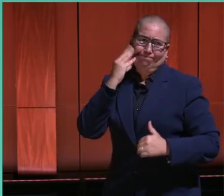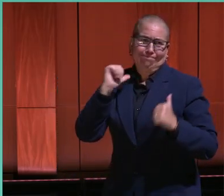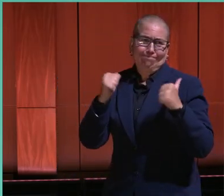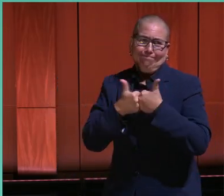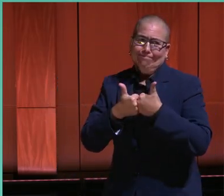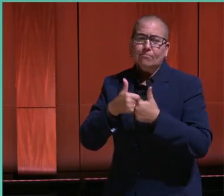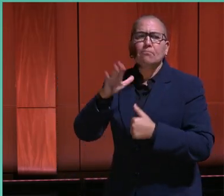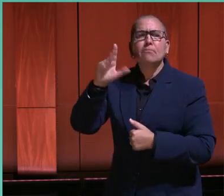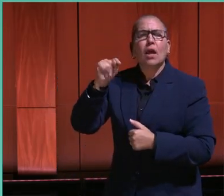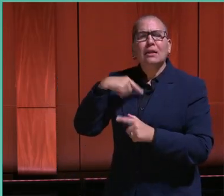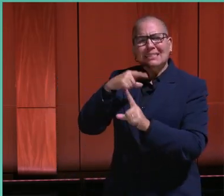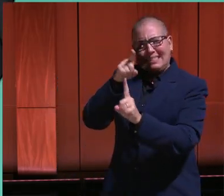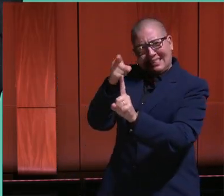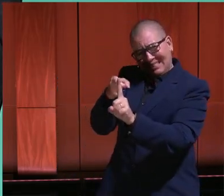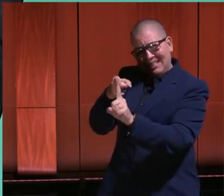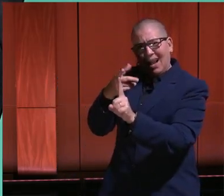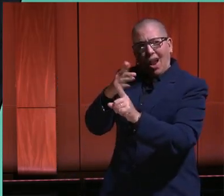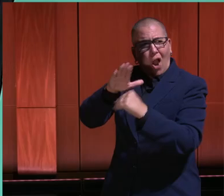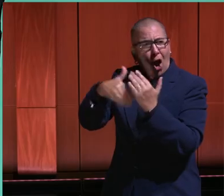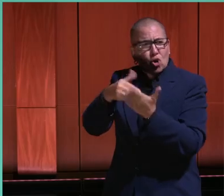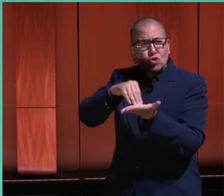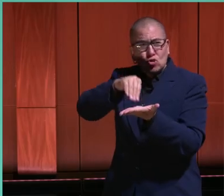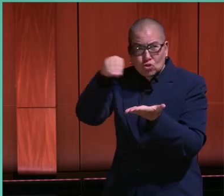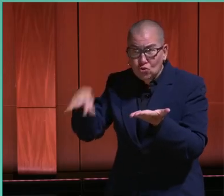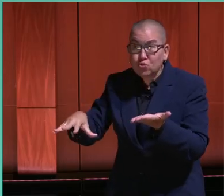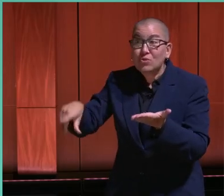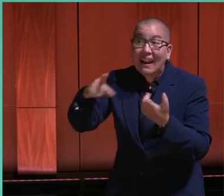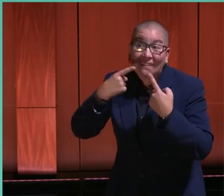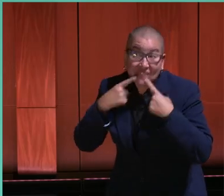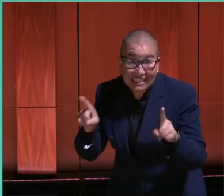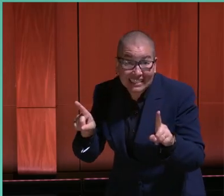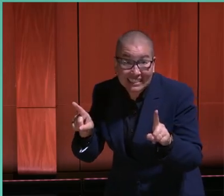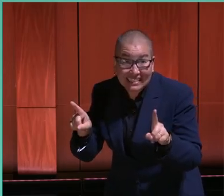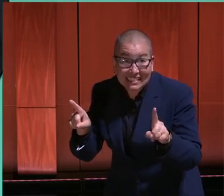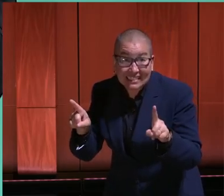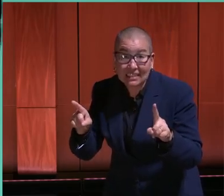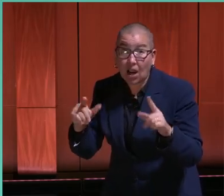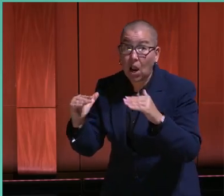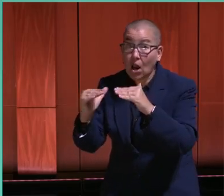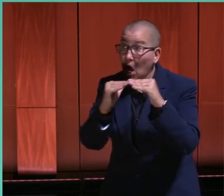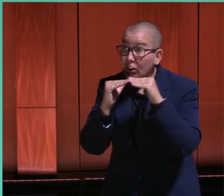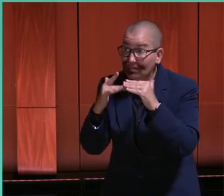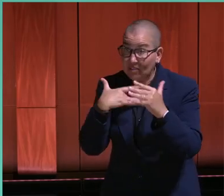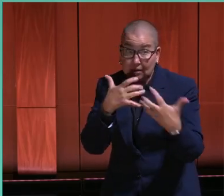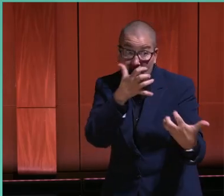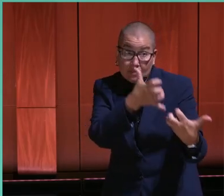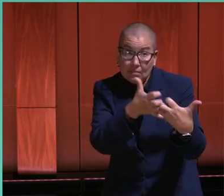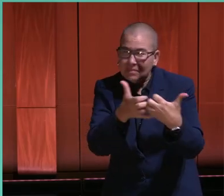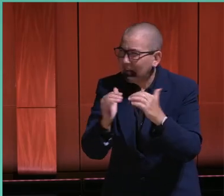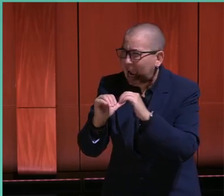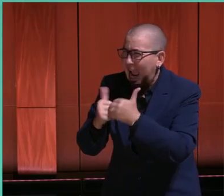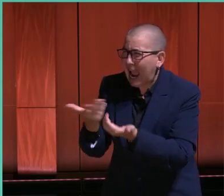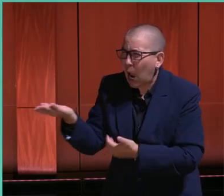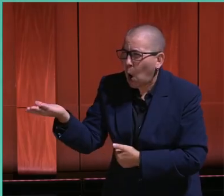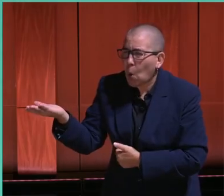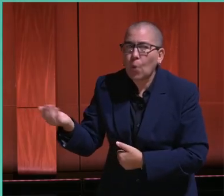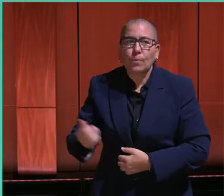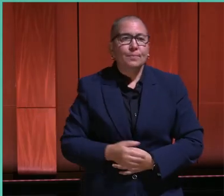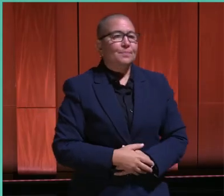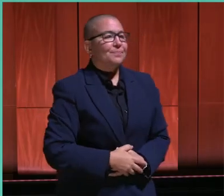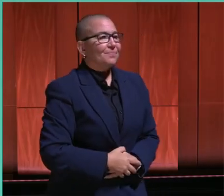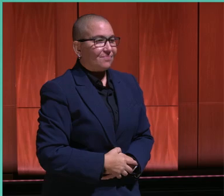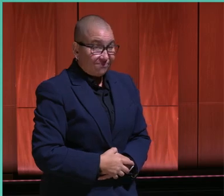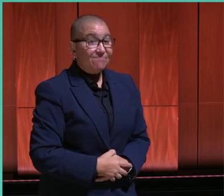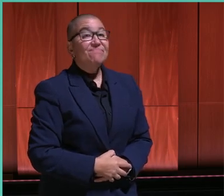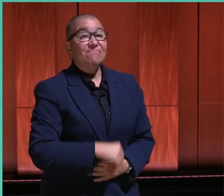can succeed. How do you bring about equitable access to make sure that this really impacts on everybody? So at Prince William County Schools, we